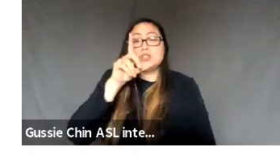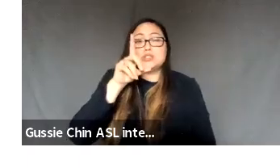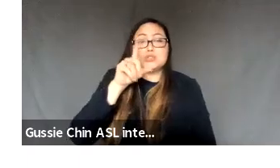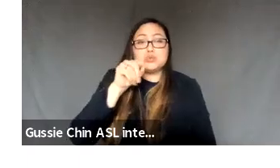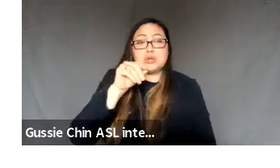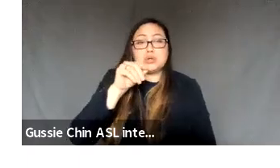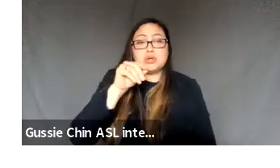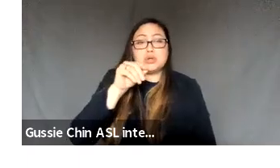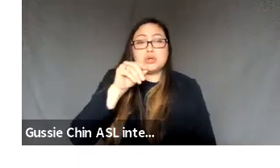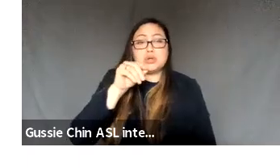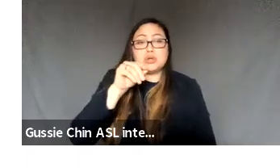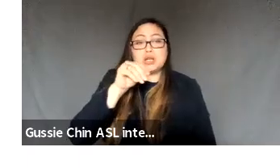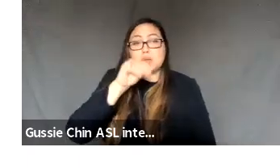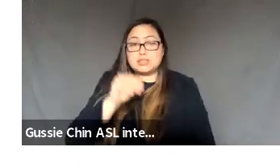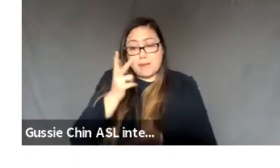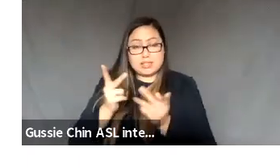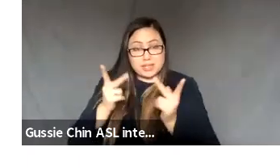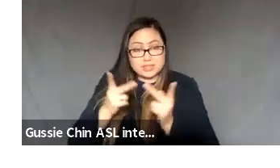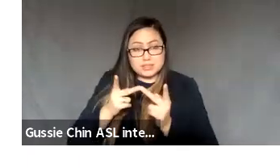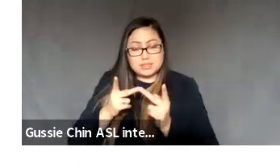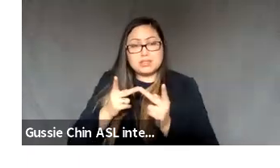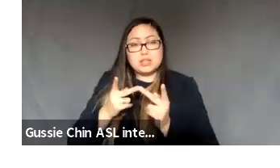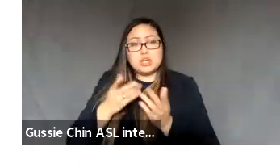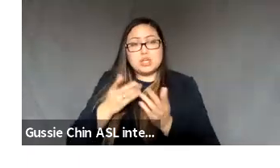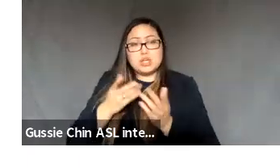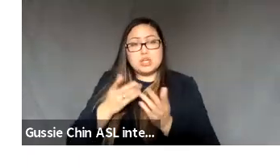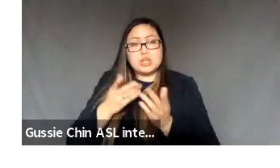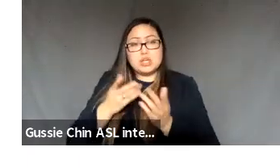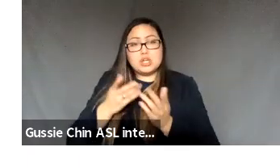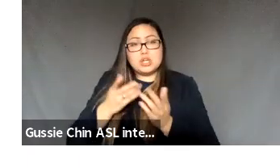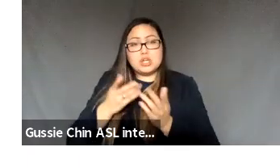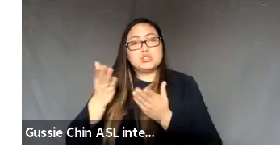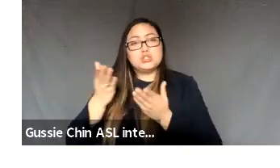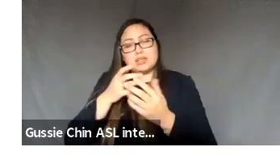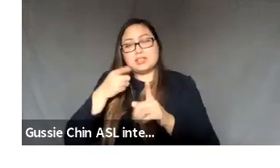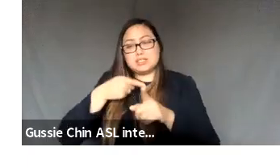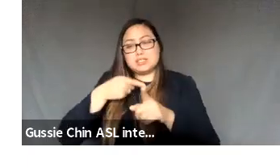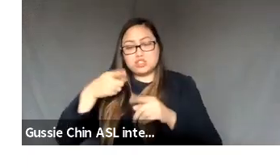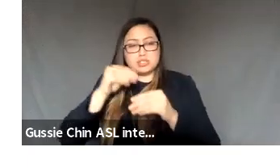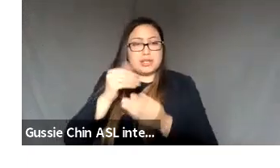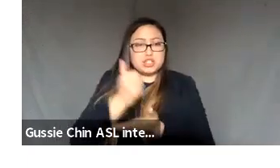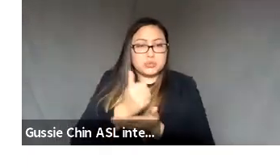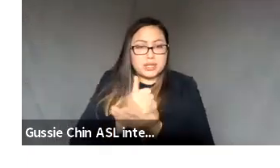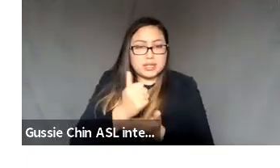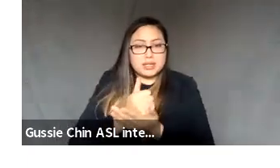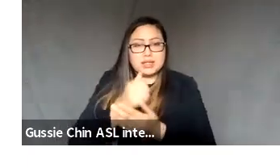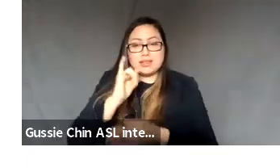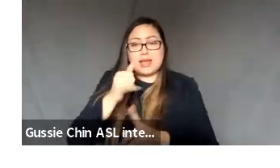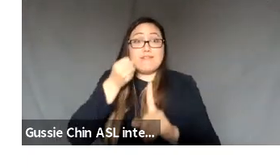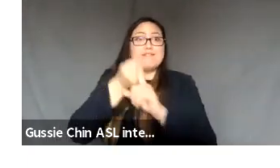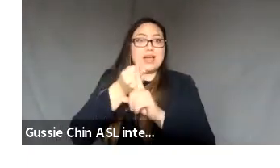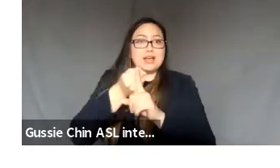served to serve that rehabilitation facility, specializing in the treatment of conditions that affect mobility, and